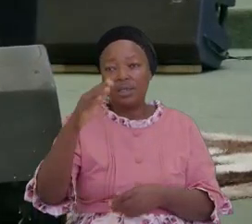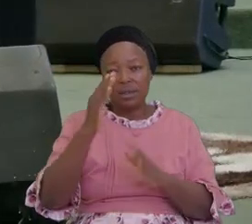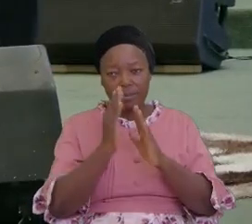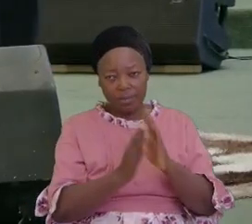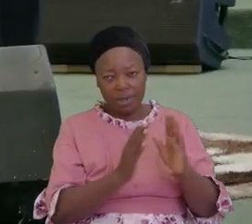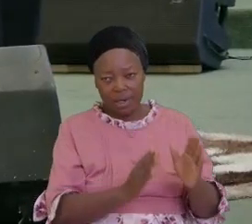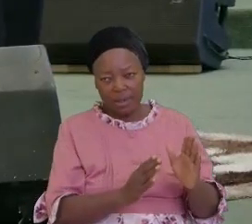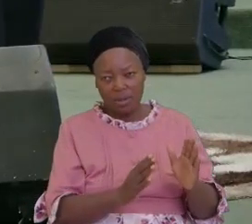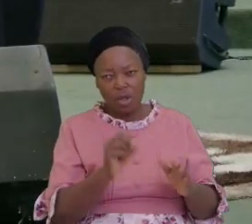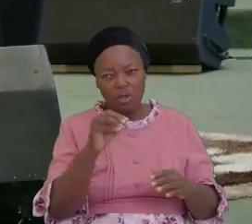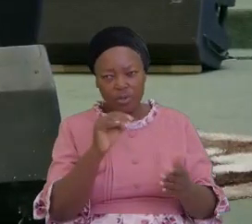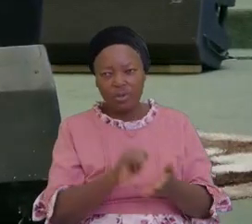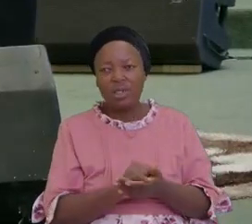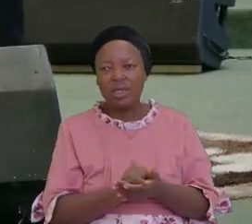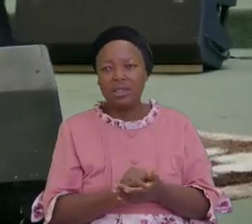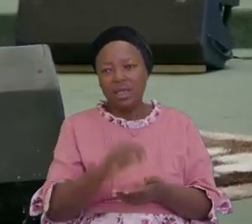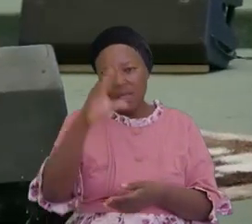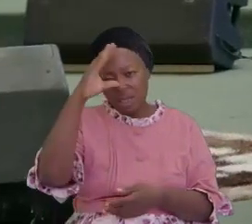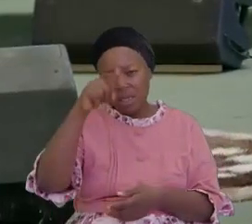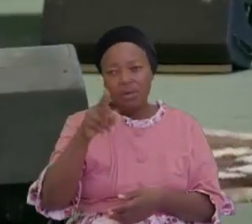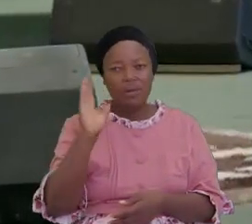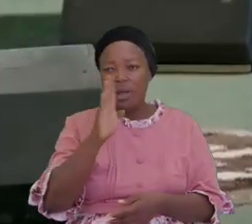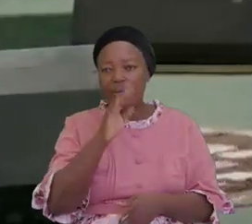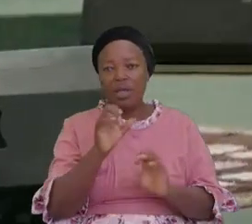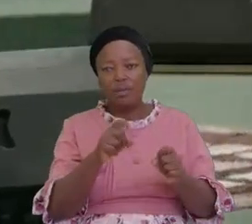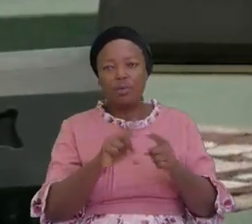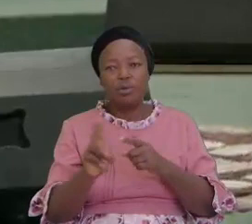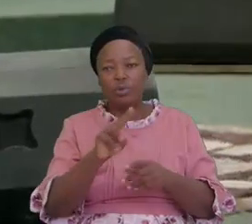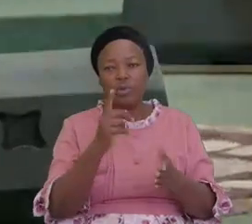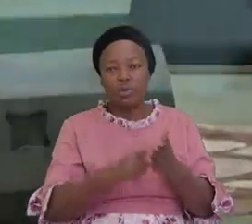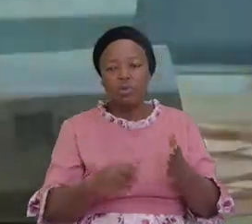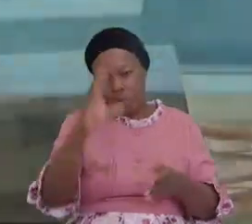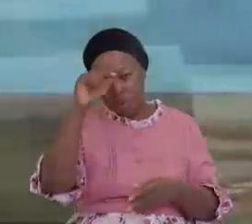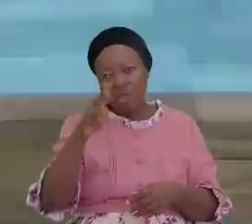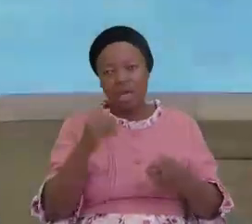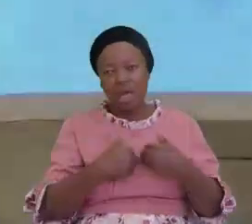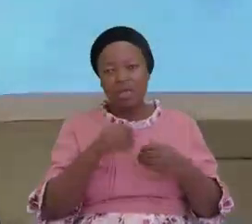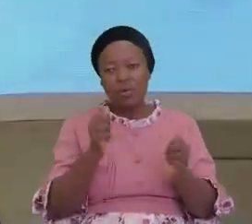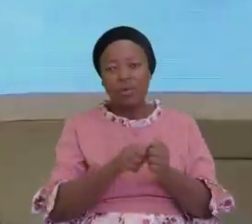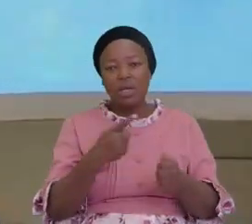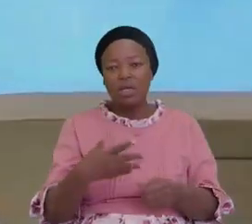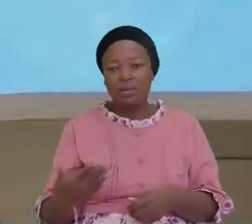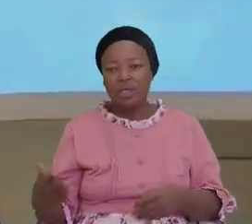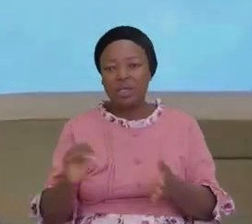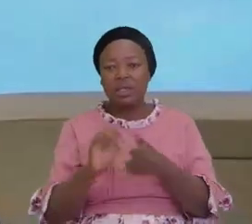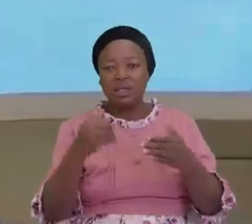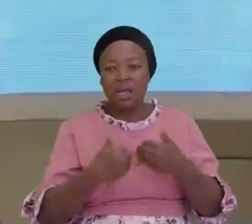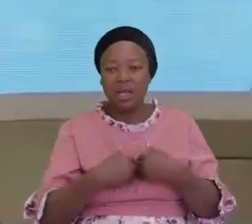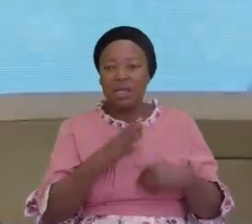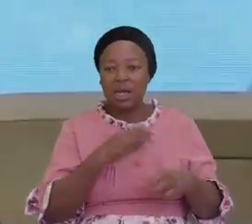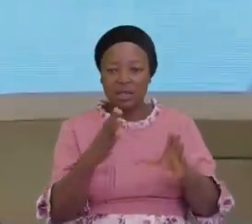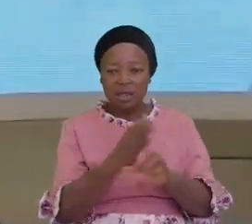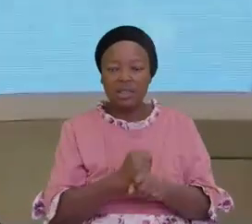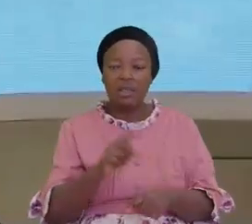So that he'll be able to use what he has, with the instrument he has, and take you to